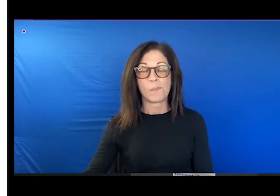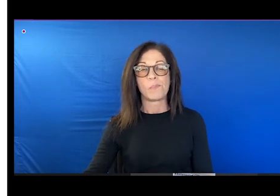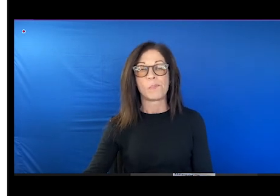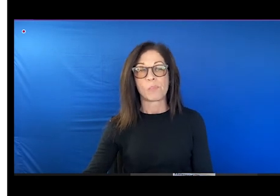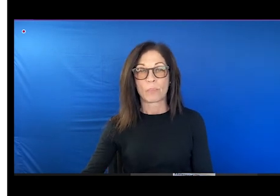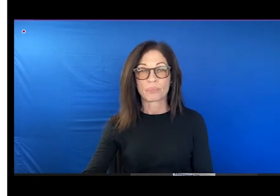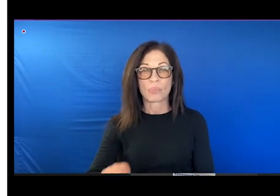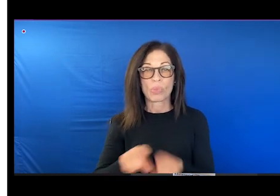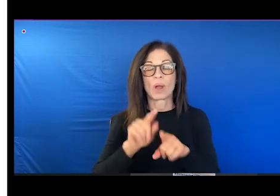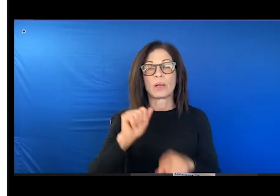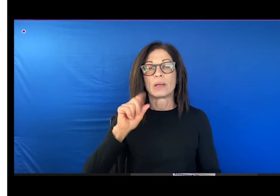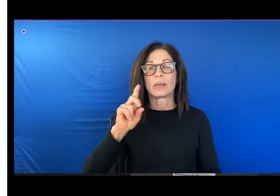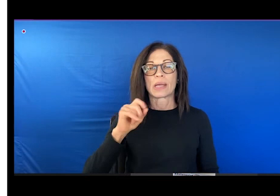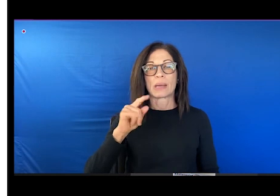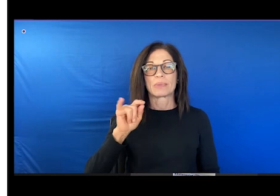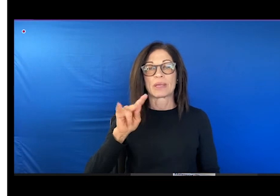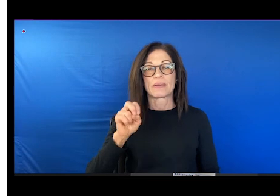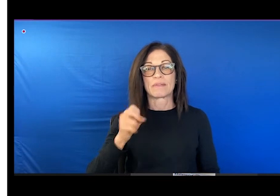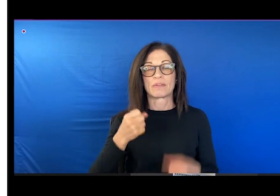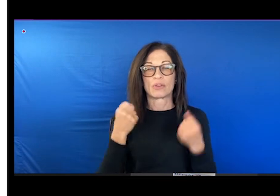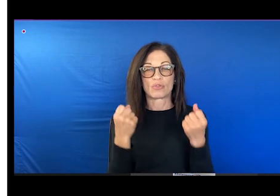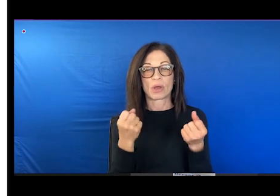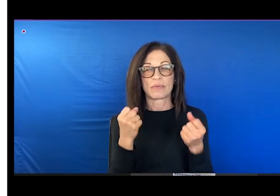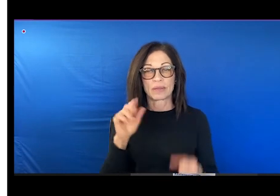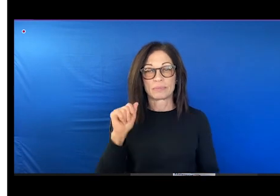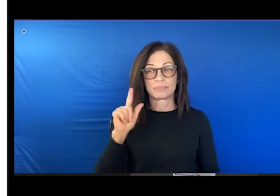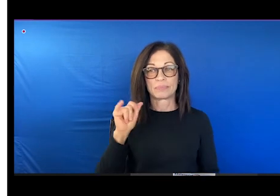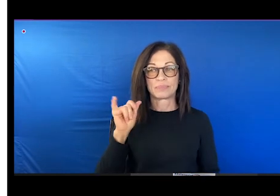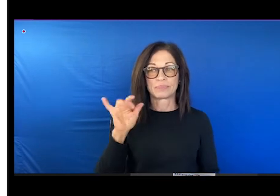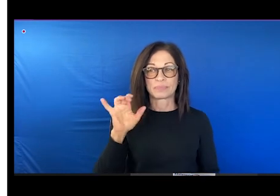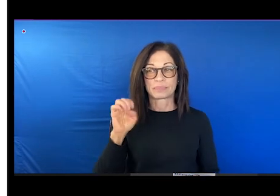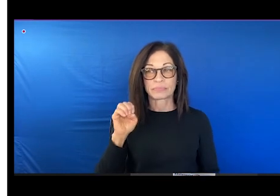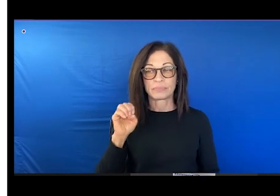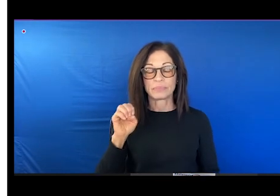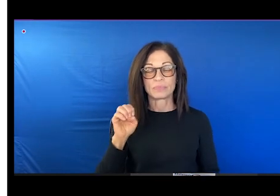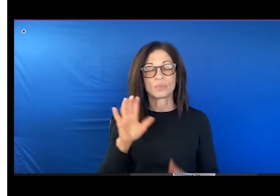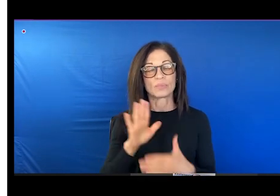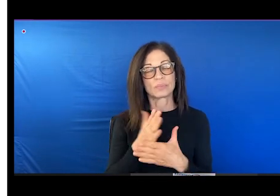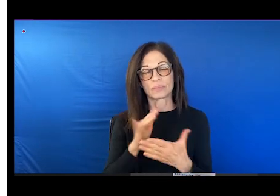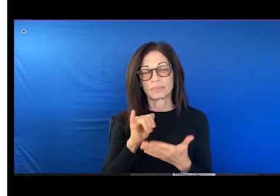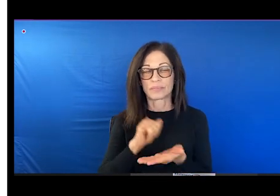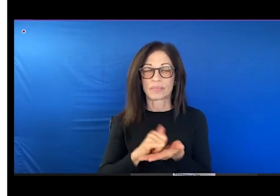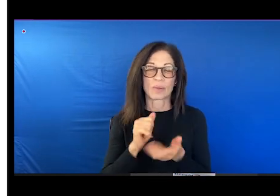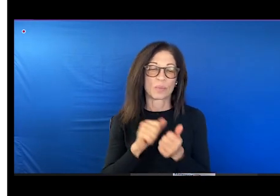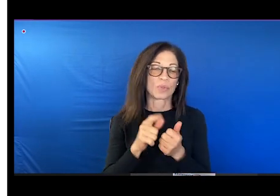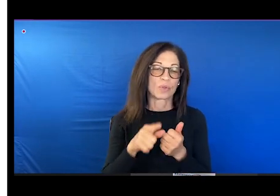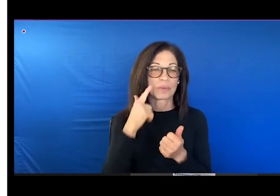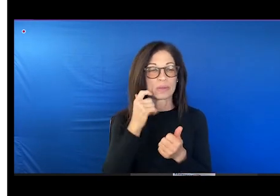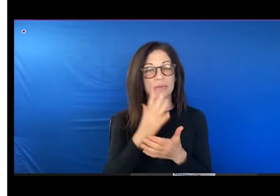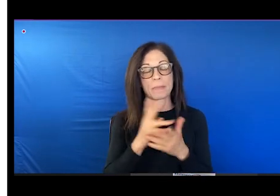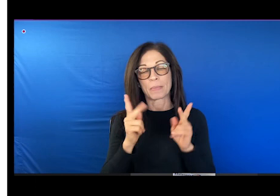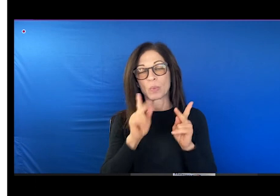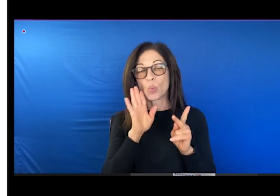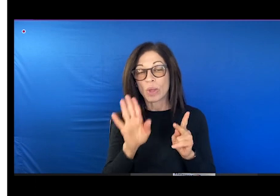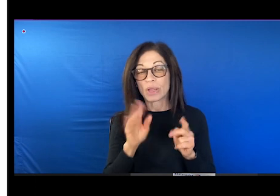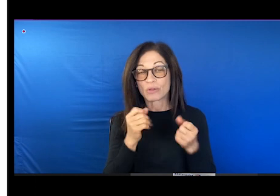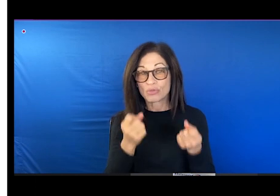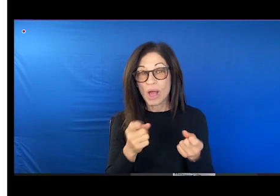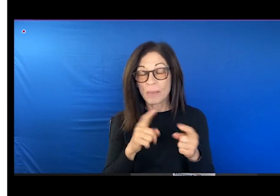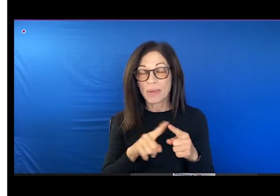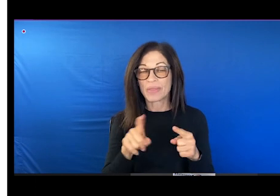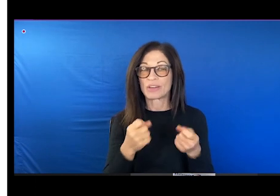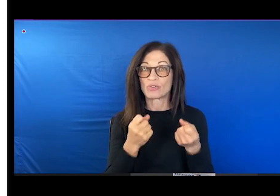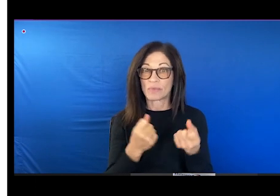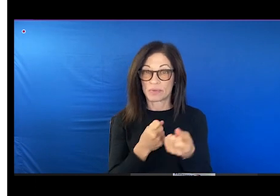There's also an Adaptive Driving Alliance. I just wanted to share this resource with you because we do have some individuals who